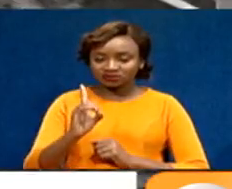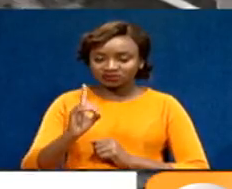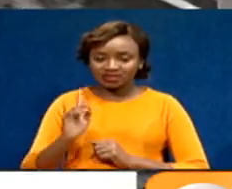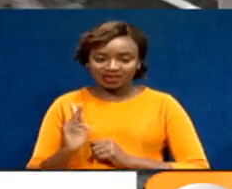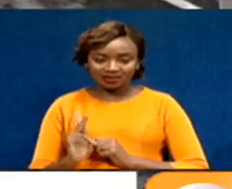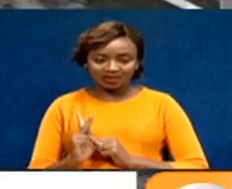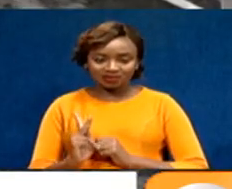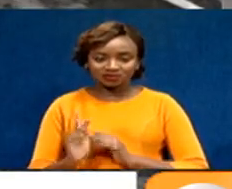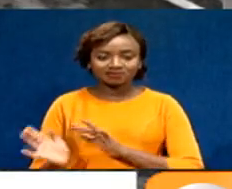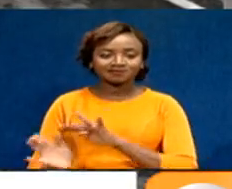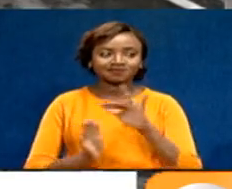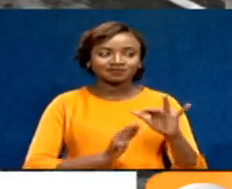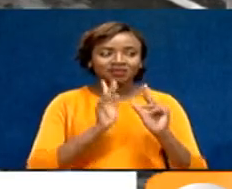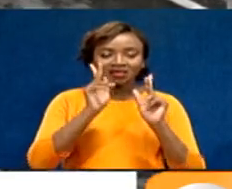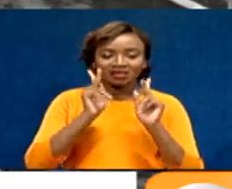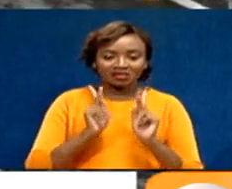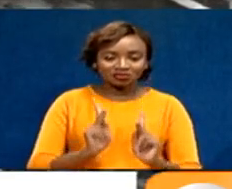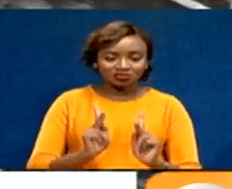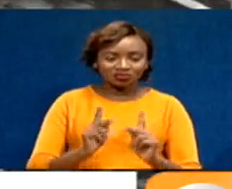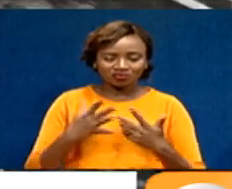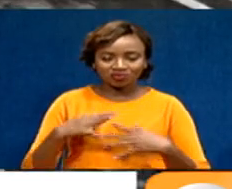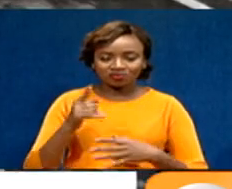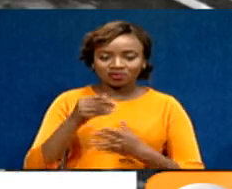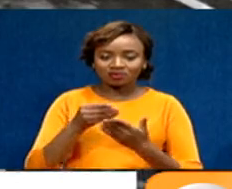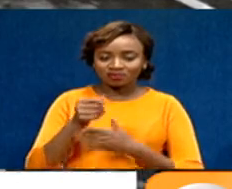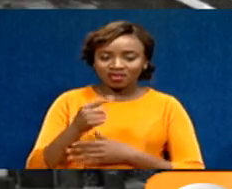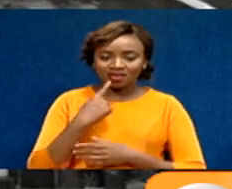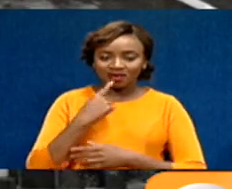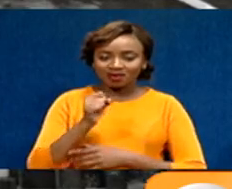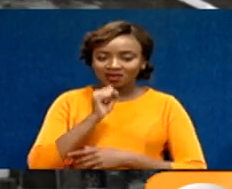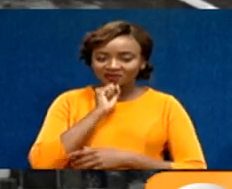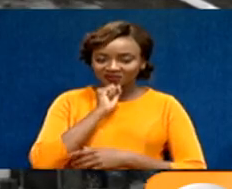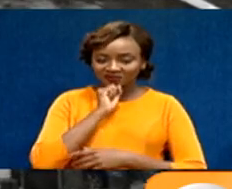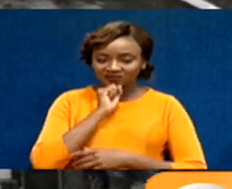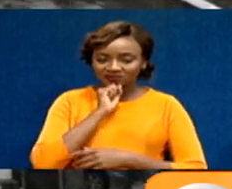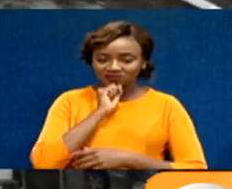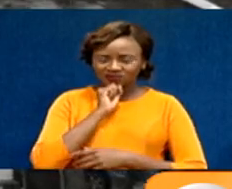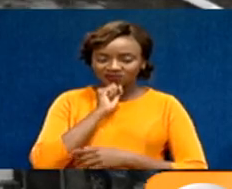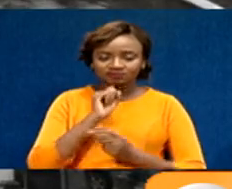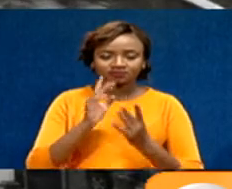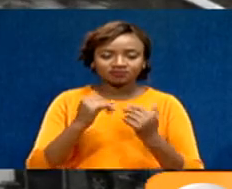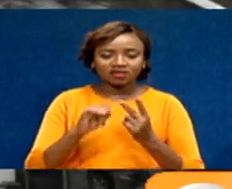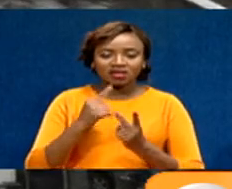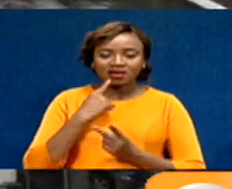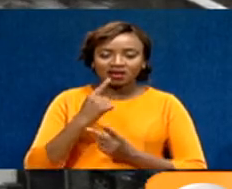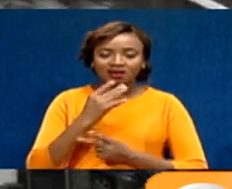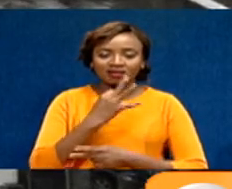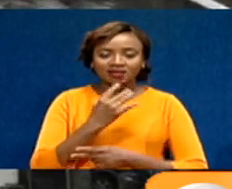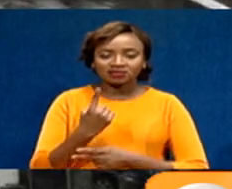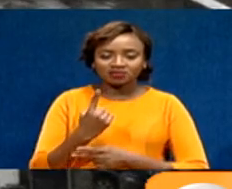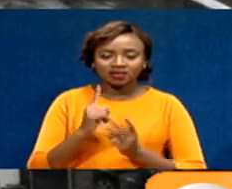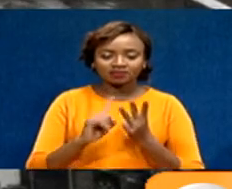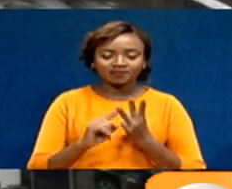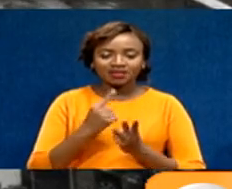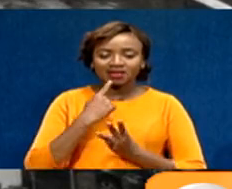kerosene, respectively. Kisumu residents will part with 150 shillings and 53 cents, 131 shillings and 80 cents,